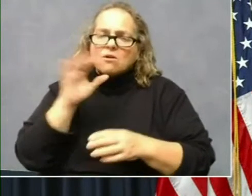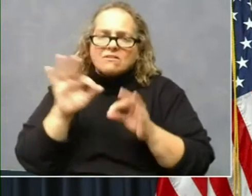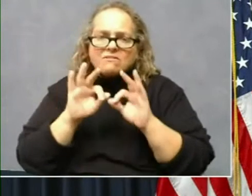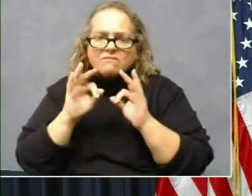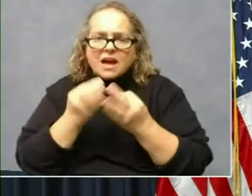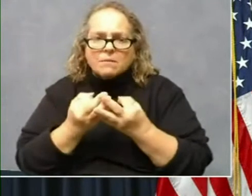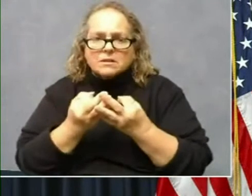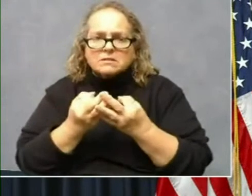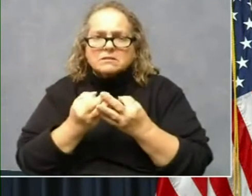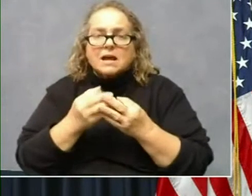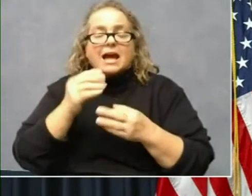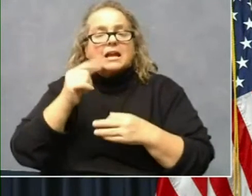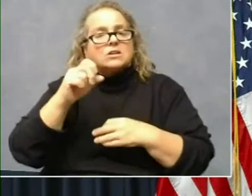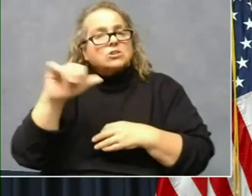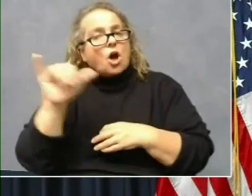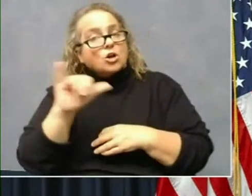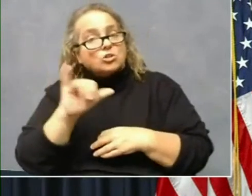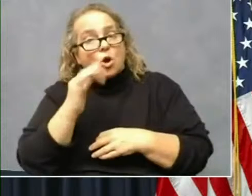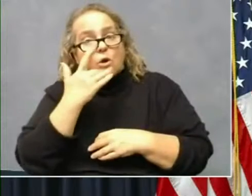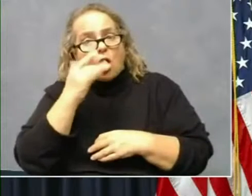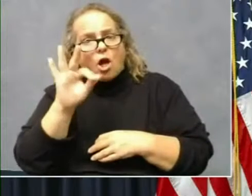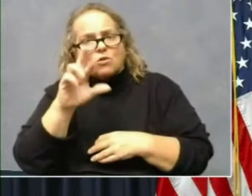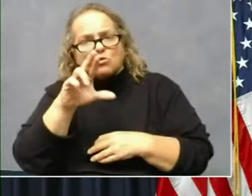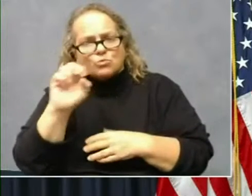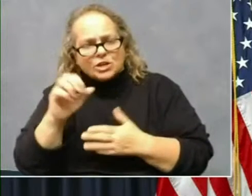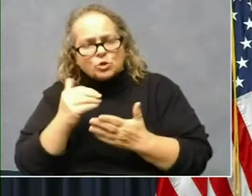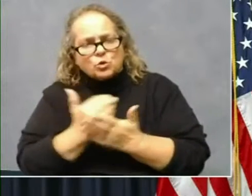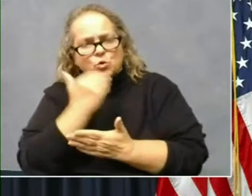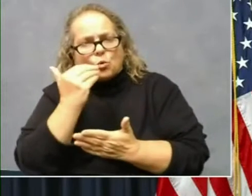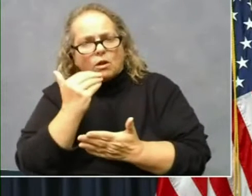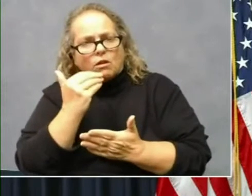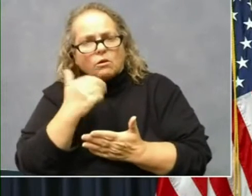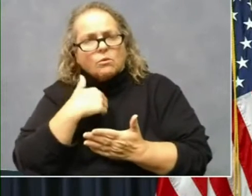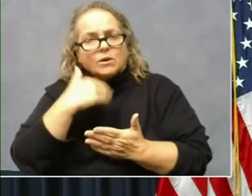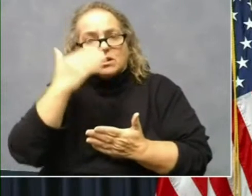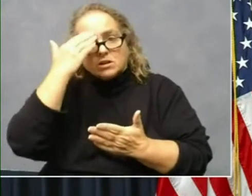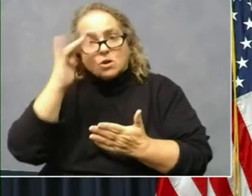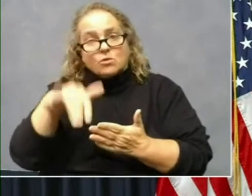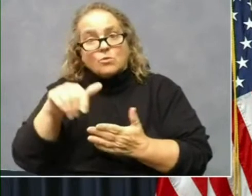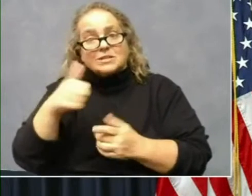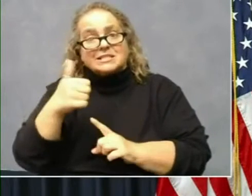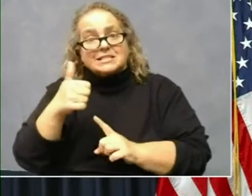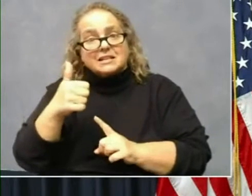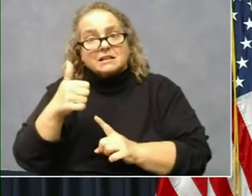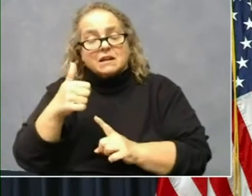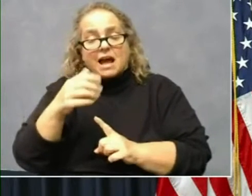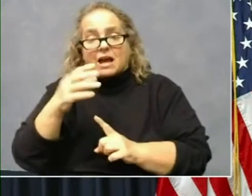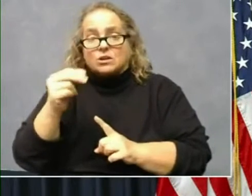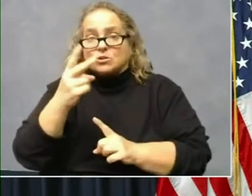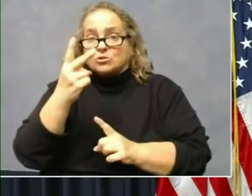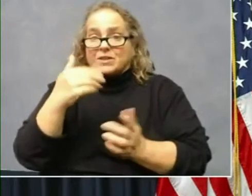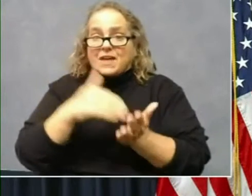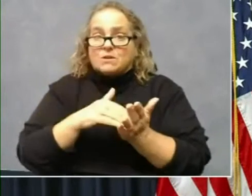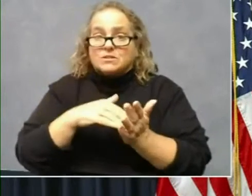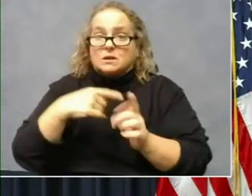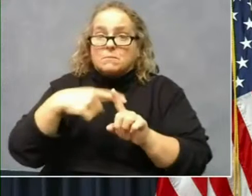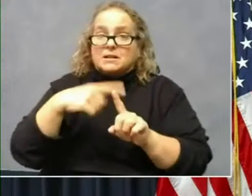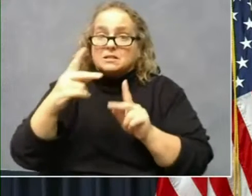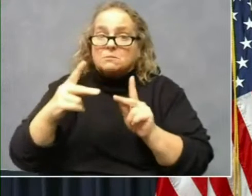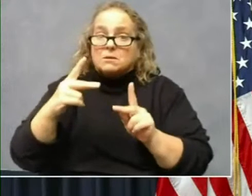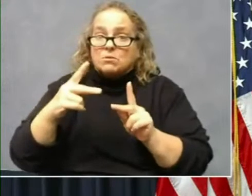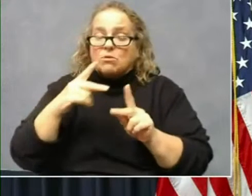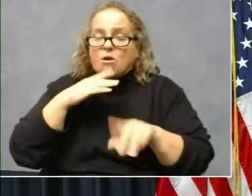renewal. We know that these 10 individuals and all 2,000 plus are just leaving their earthly